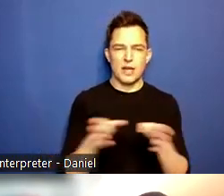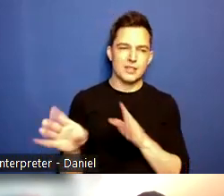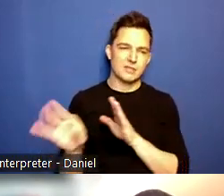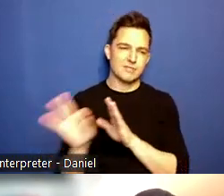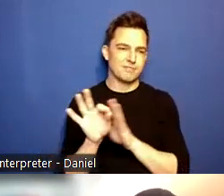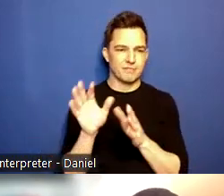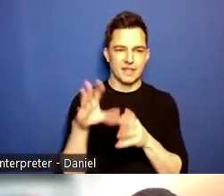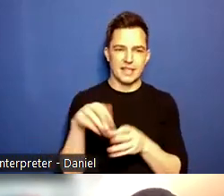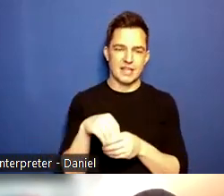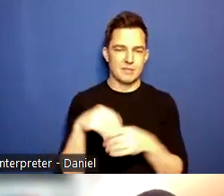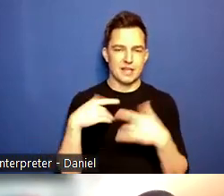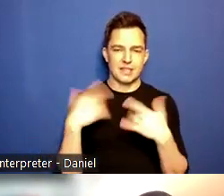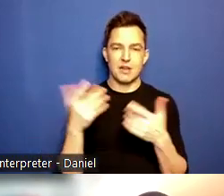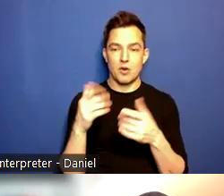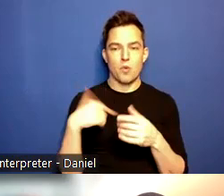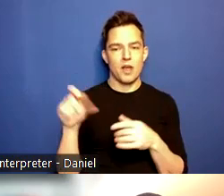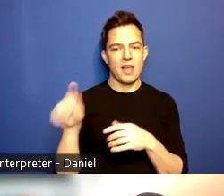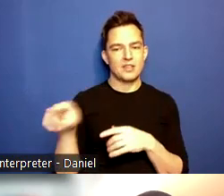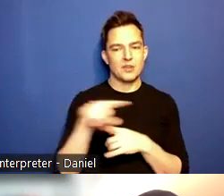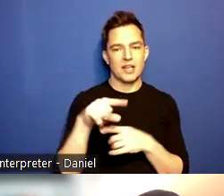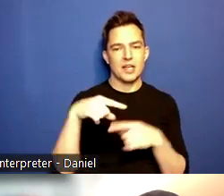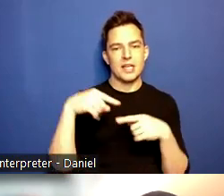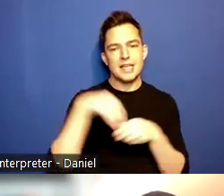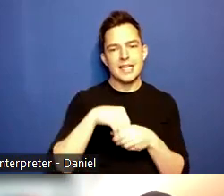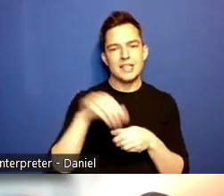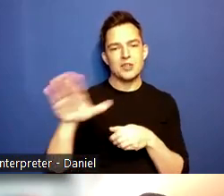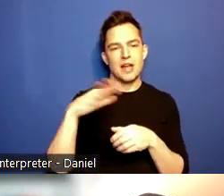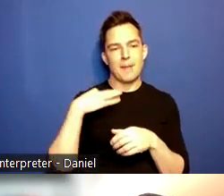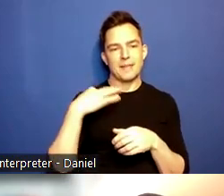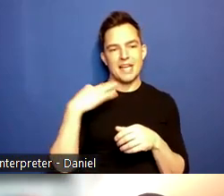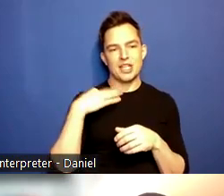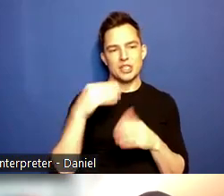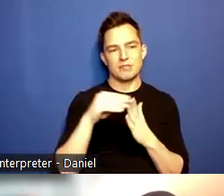activities, and we'll ask you to do that in your application narrative.